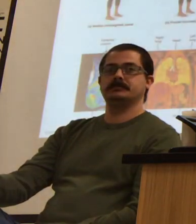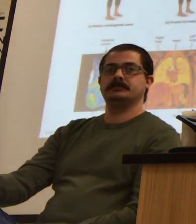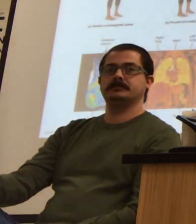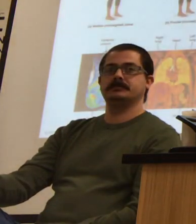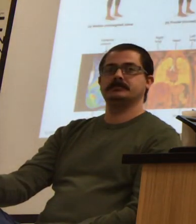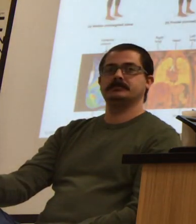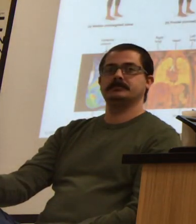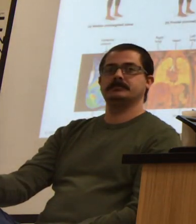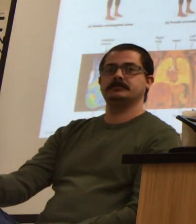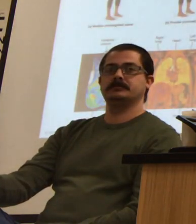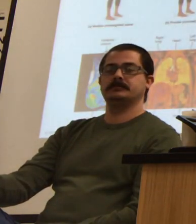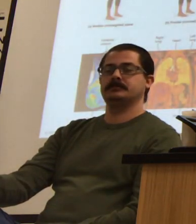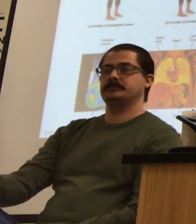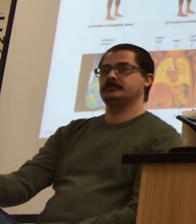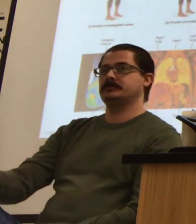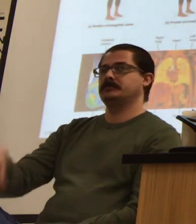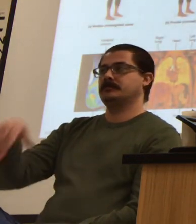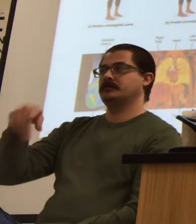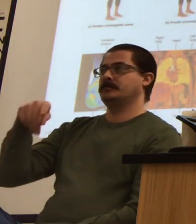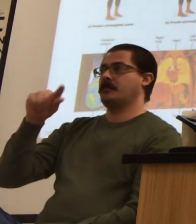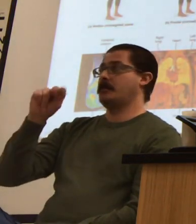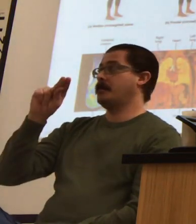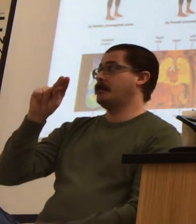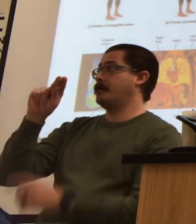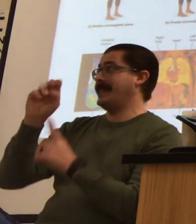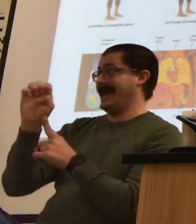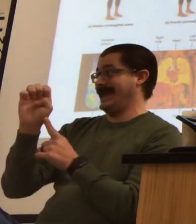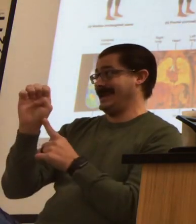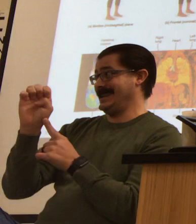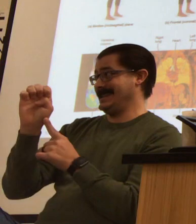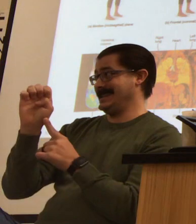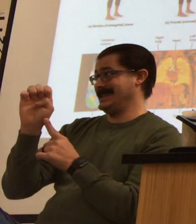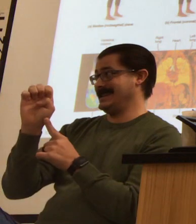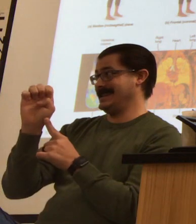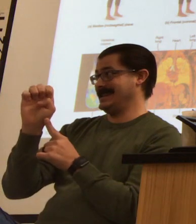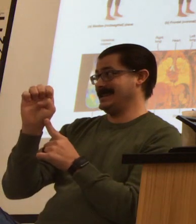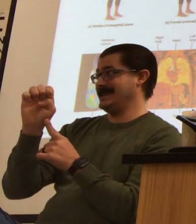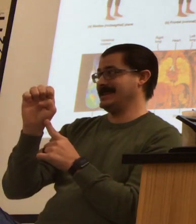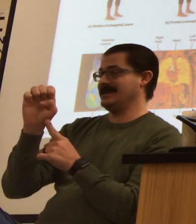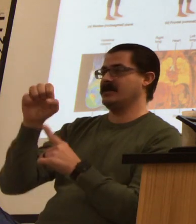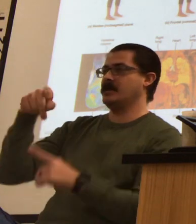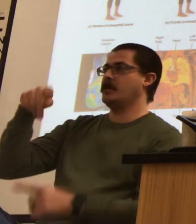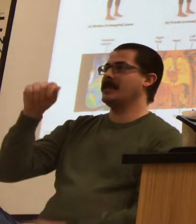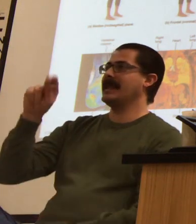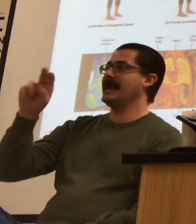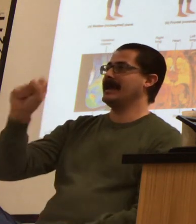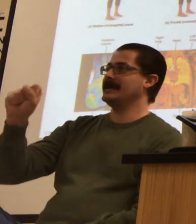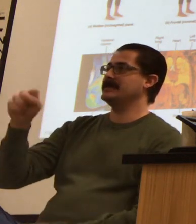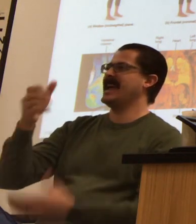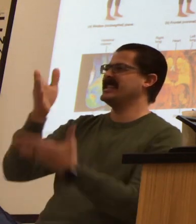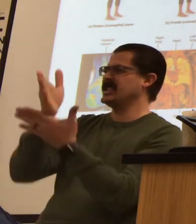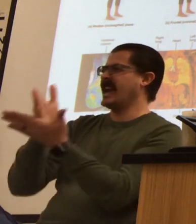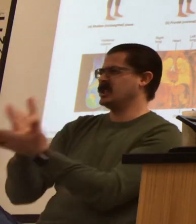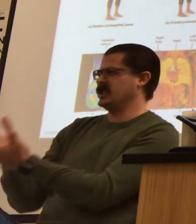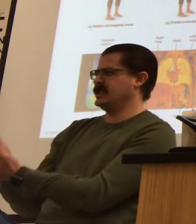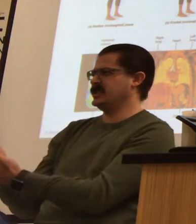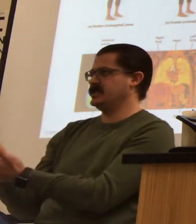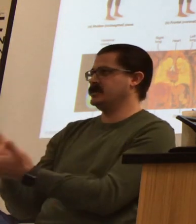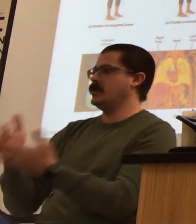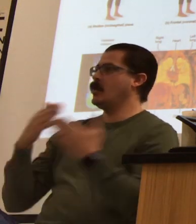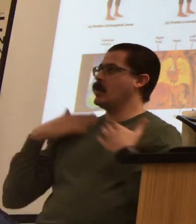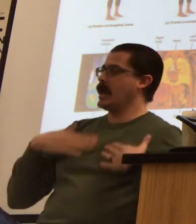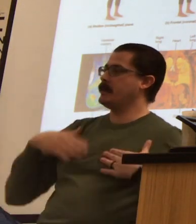Planes and sections, because in anatomy, we got to get skin deep. We have to study internal structures. So anatomists will